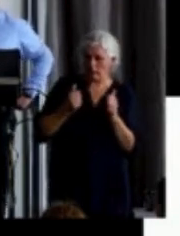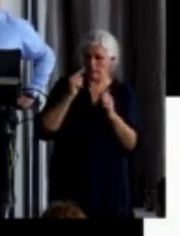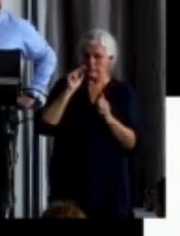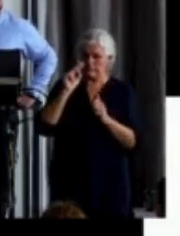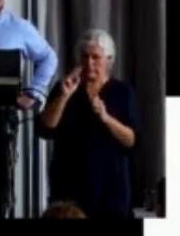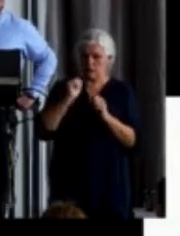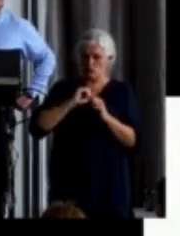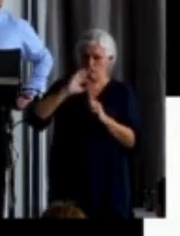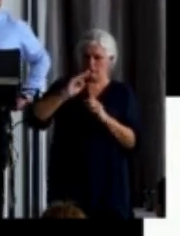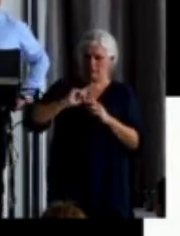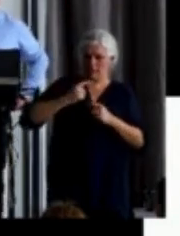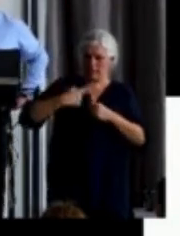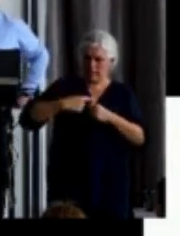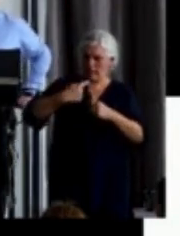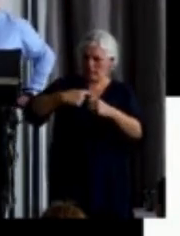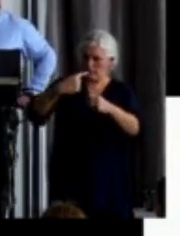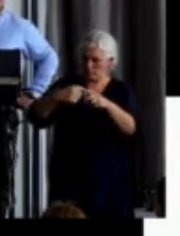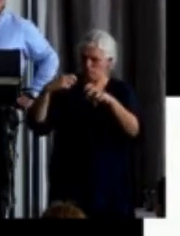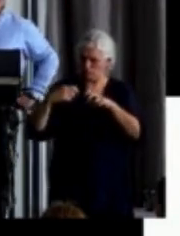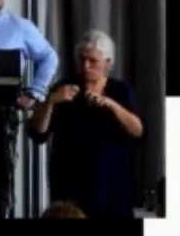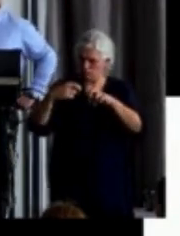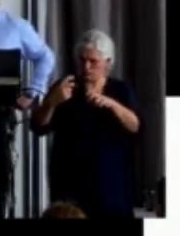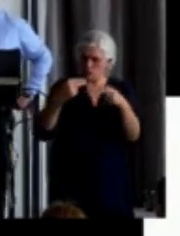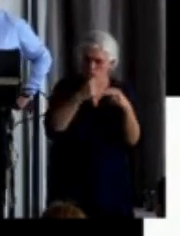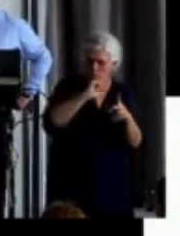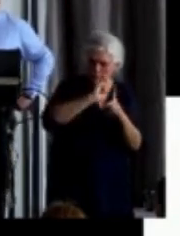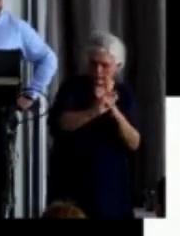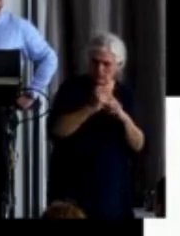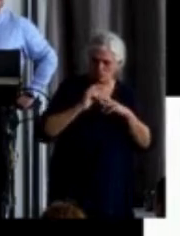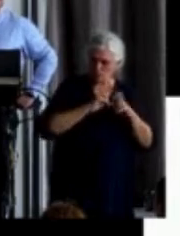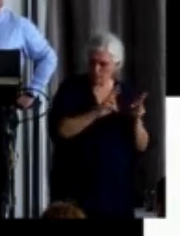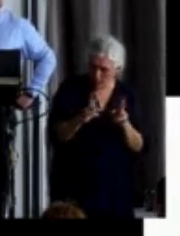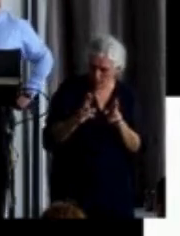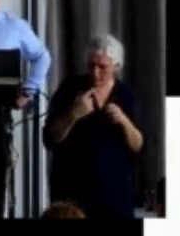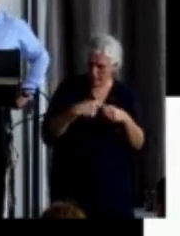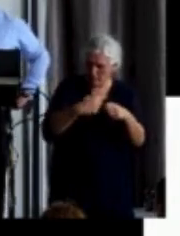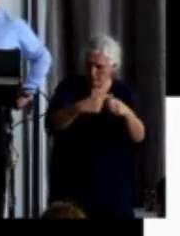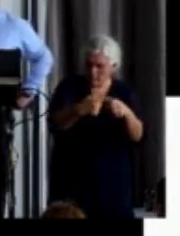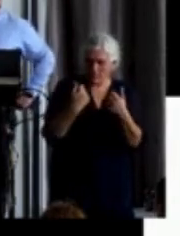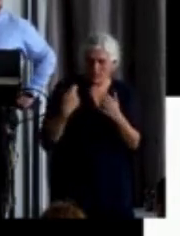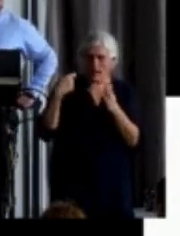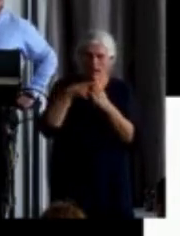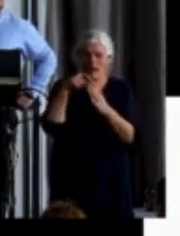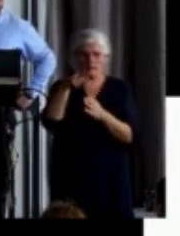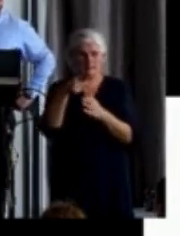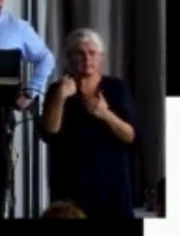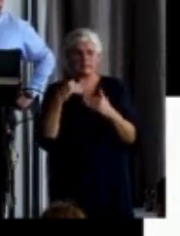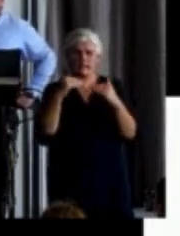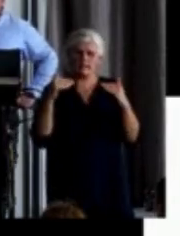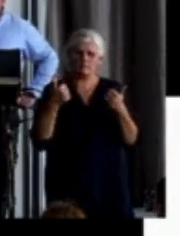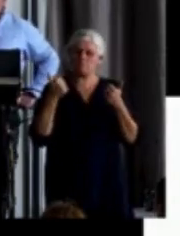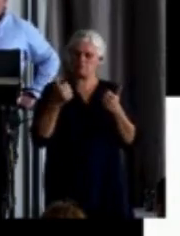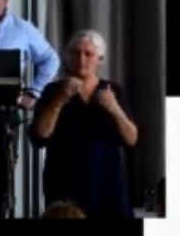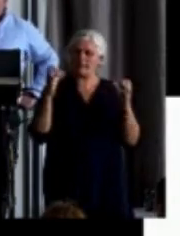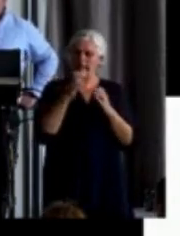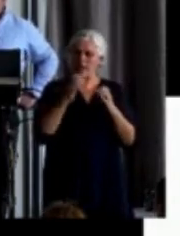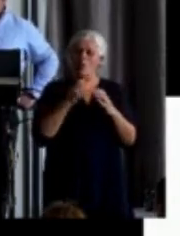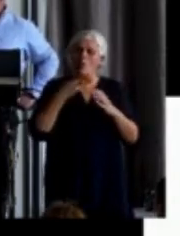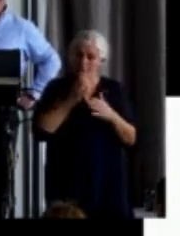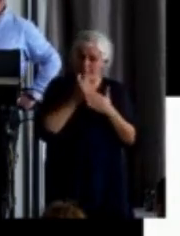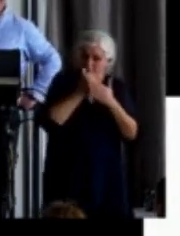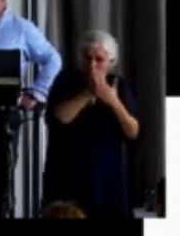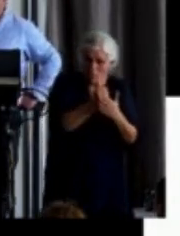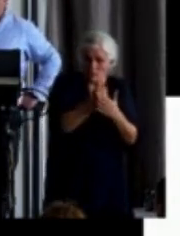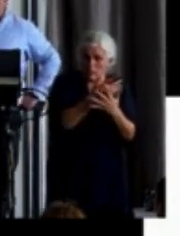GP regularly, having the ability to see a nurse specialist regularly, adding that sort of level of care would support